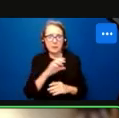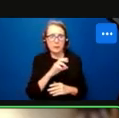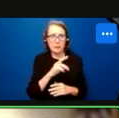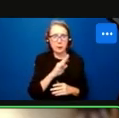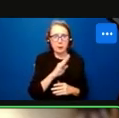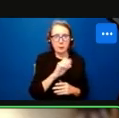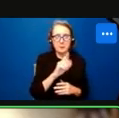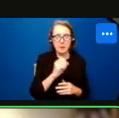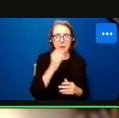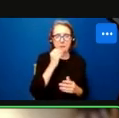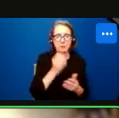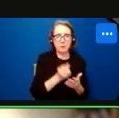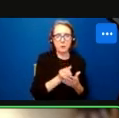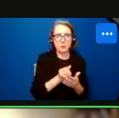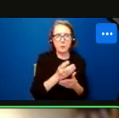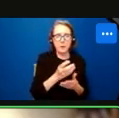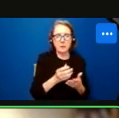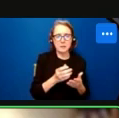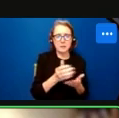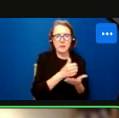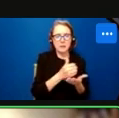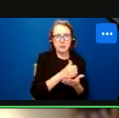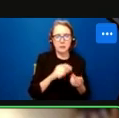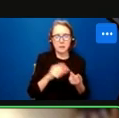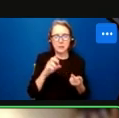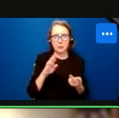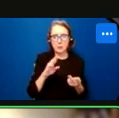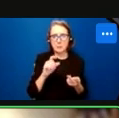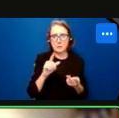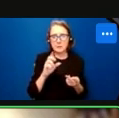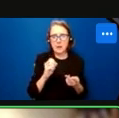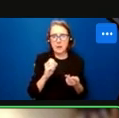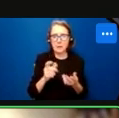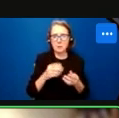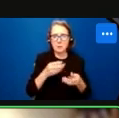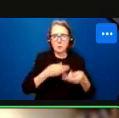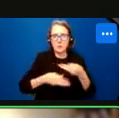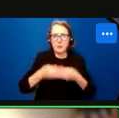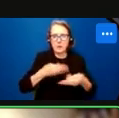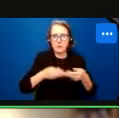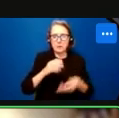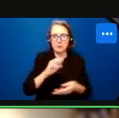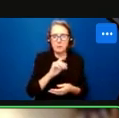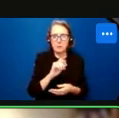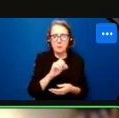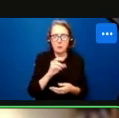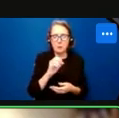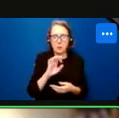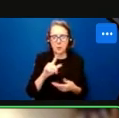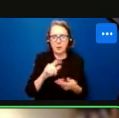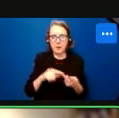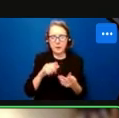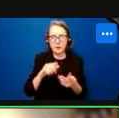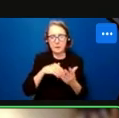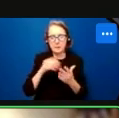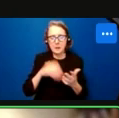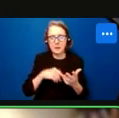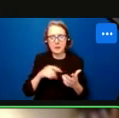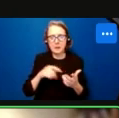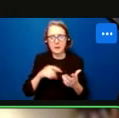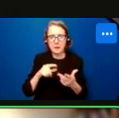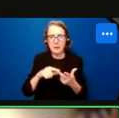collection and curbside recycling of motor oil, antifreeze, latex paint, cooking oil, and household batteries.